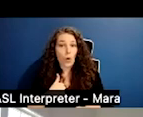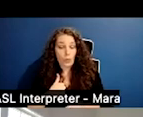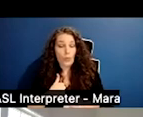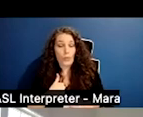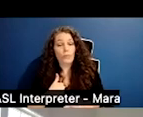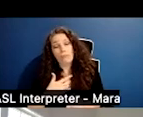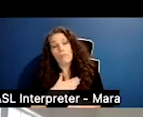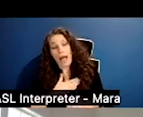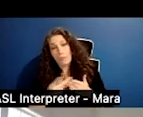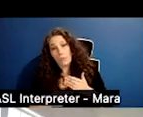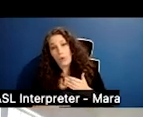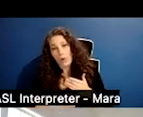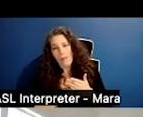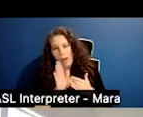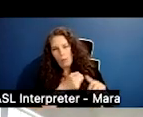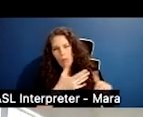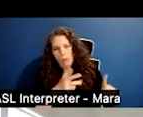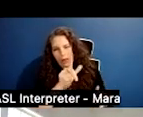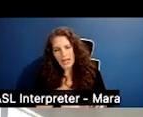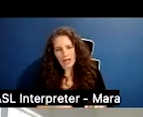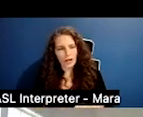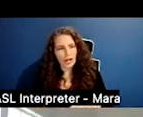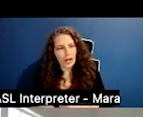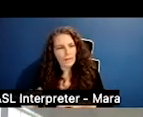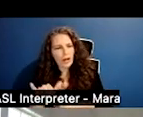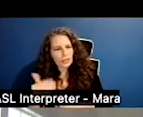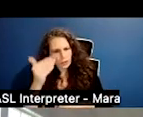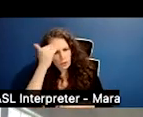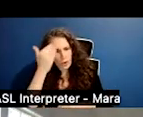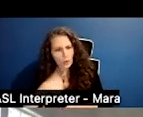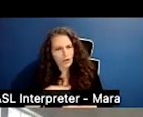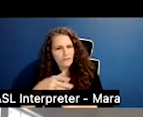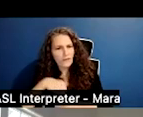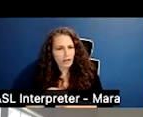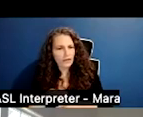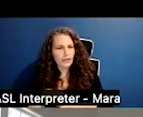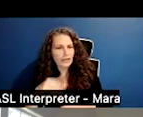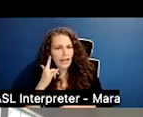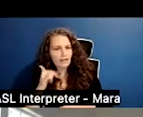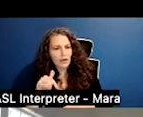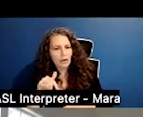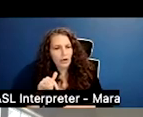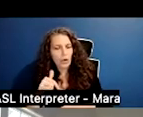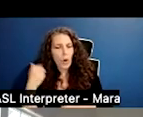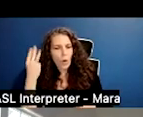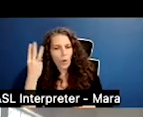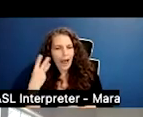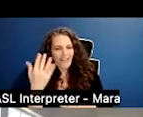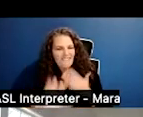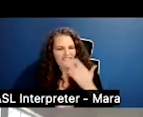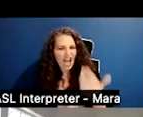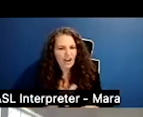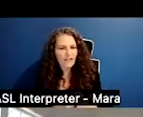And then finally, if you do hear, we are involved in the California Wildfire Fund. That is coverage for wildfires caused by